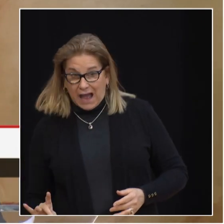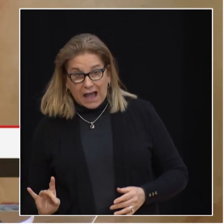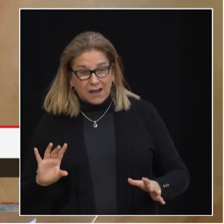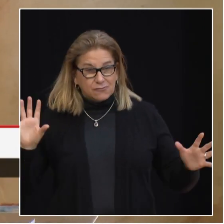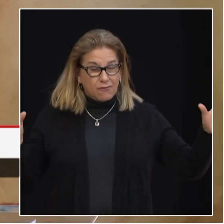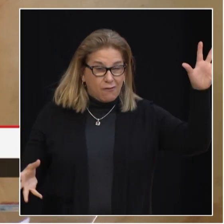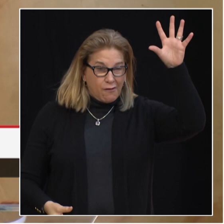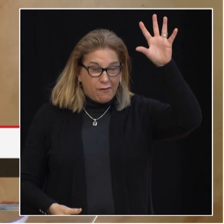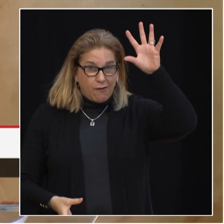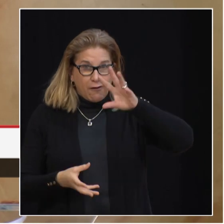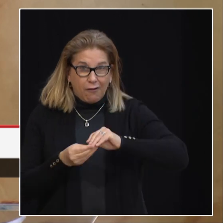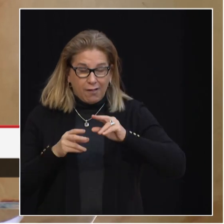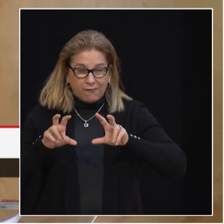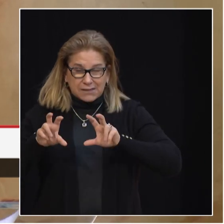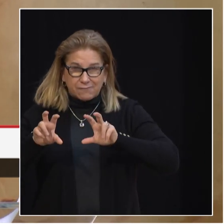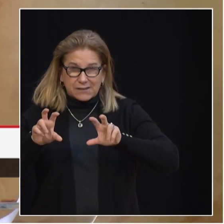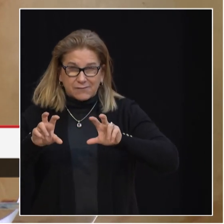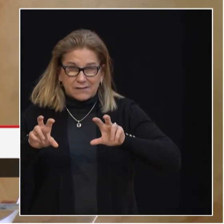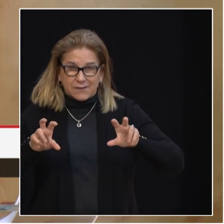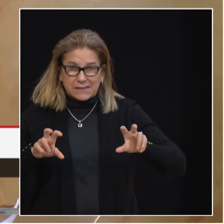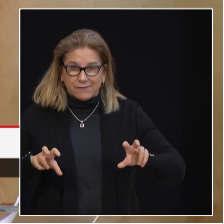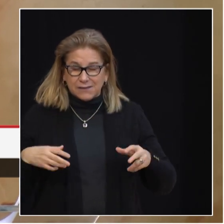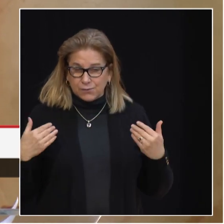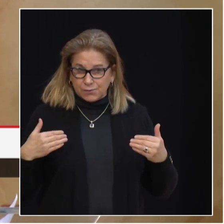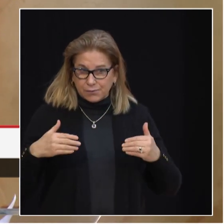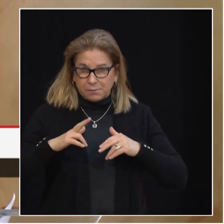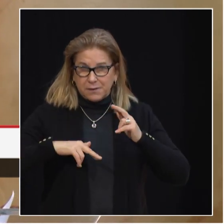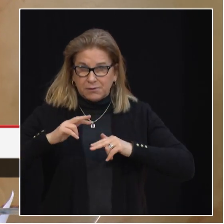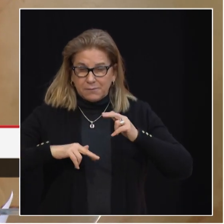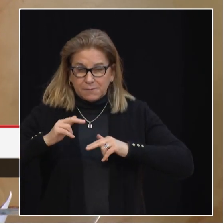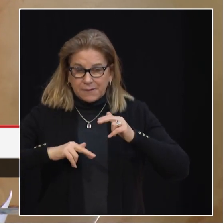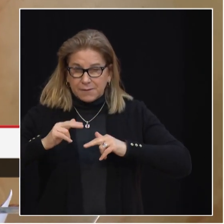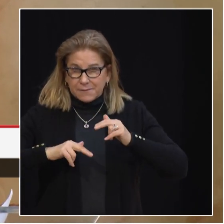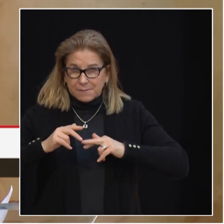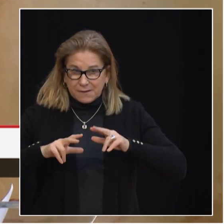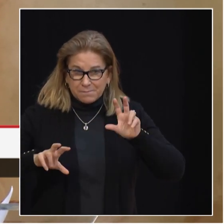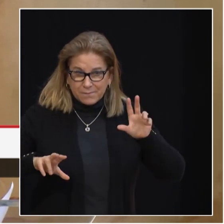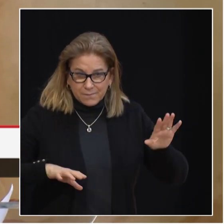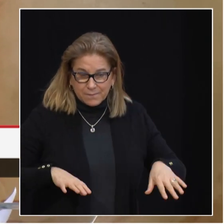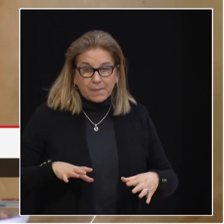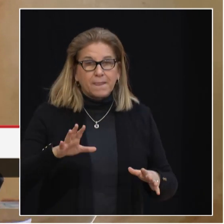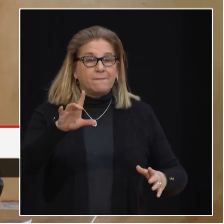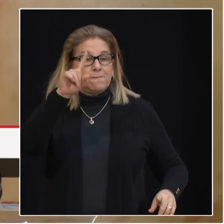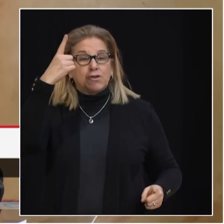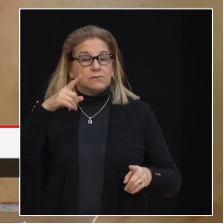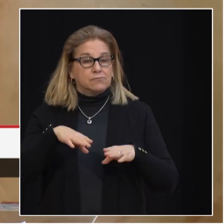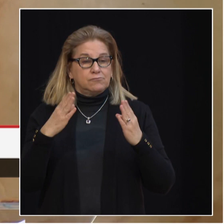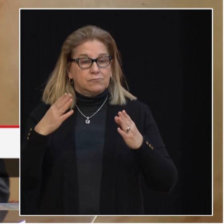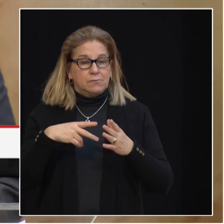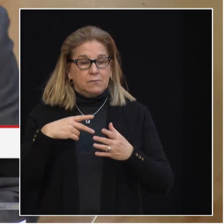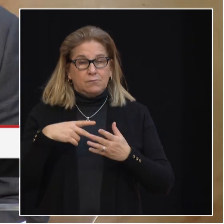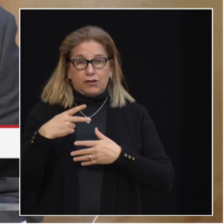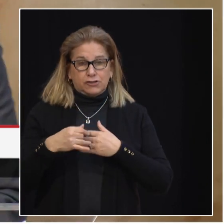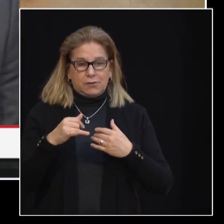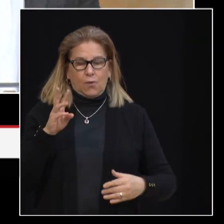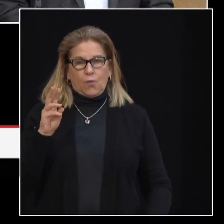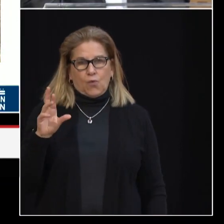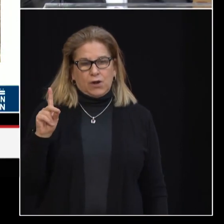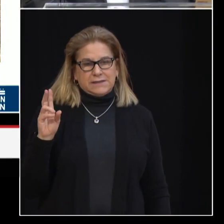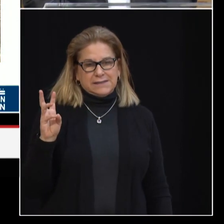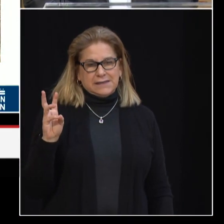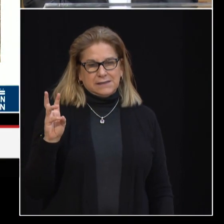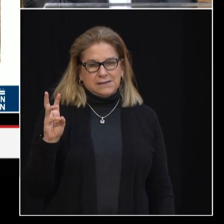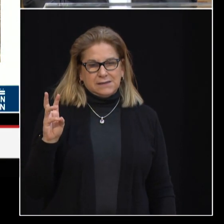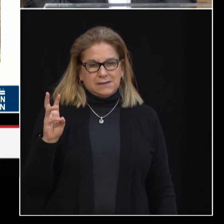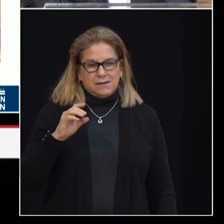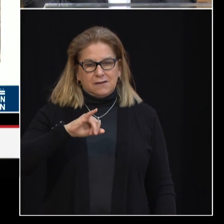of. First up is our project located in Ward 6. The J.O. Wilson Elementary